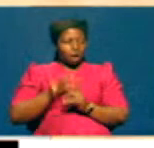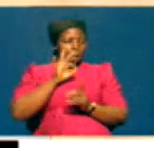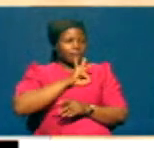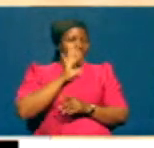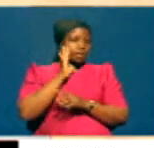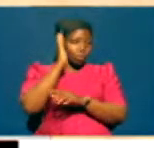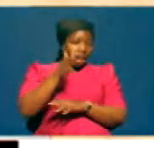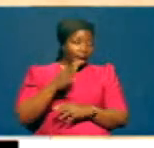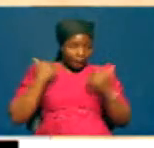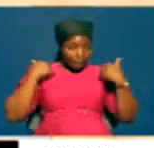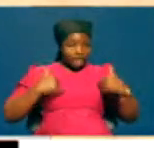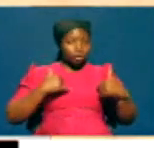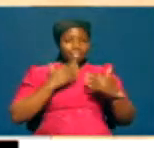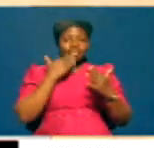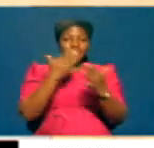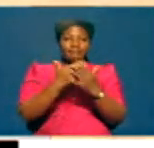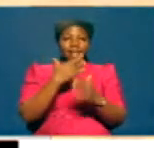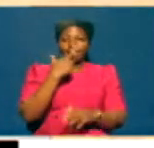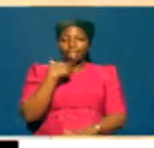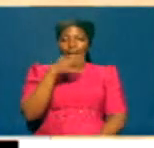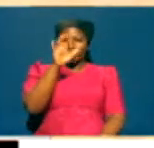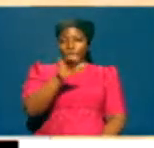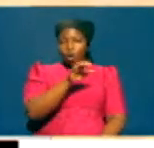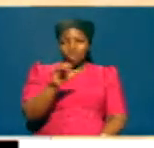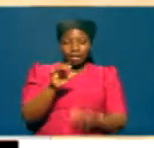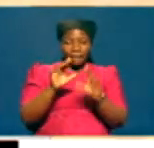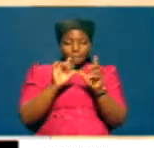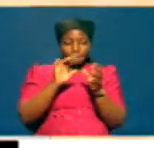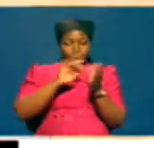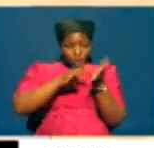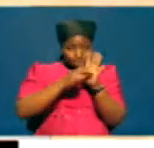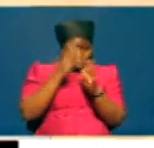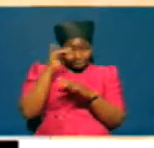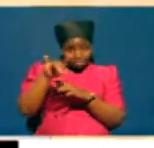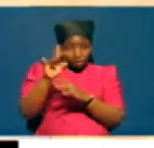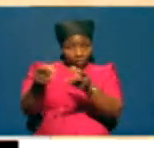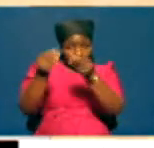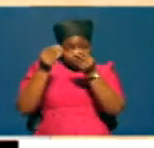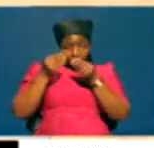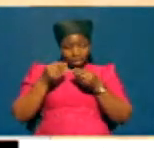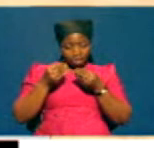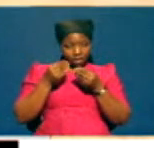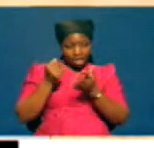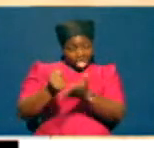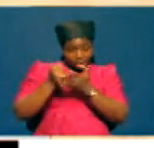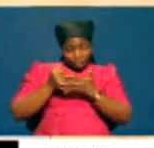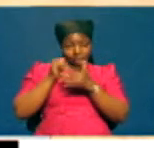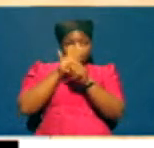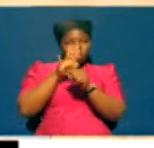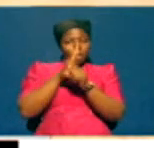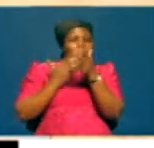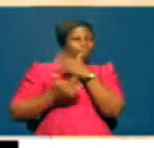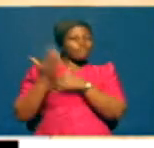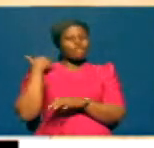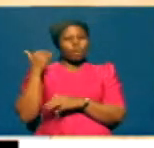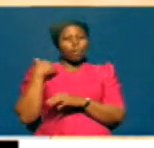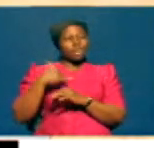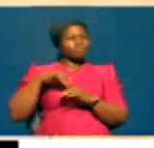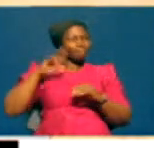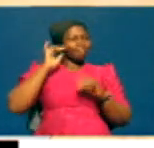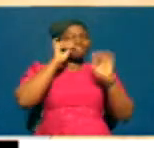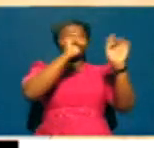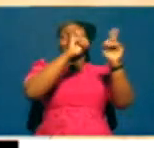Red Cross kwa sababu ametusaidia sana. Sisi tuka tunaenda mbali kushota maji, hasa sisi wa mama, wewe ndio kila